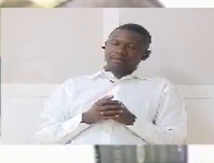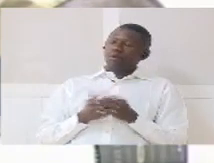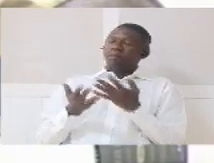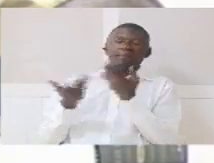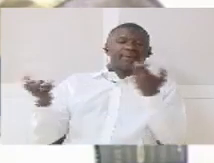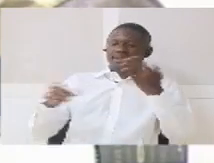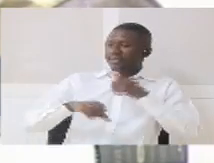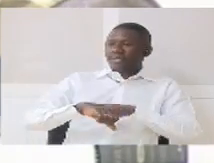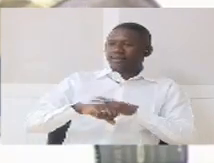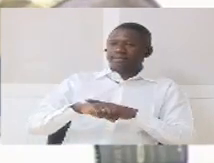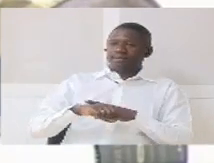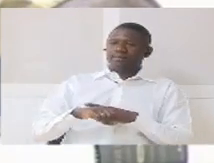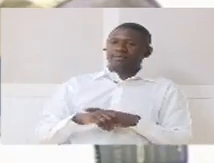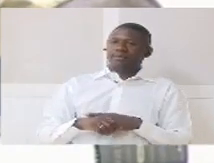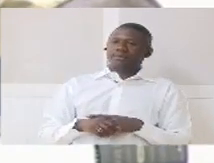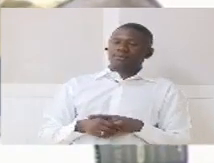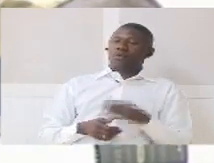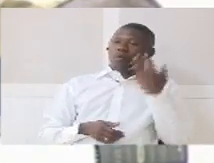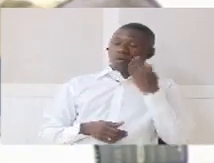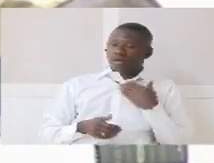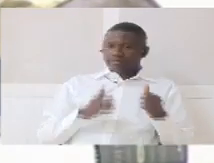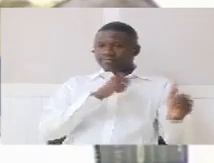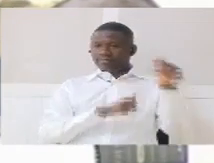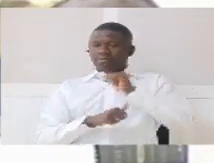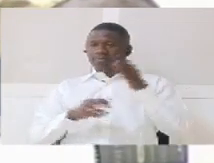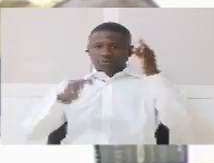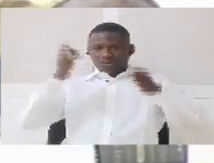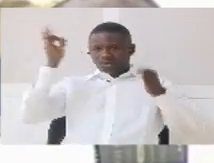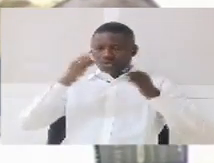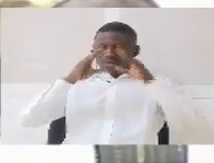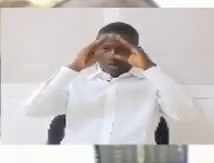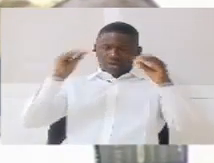many occasions, court, when I come from the court,